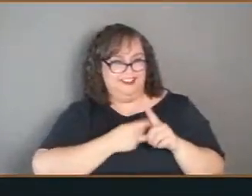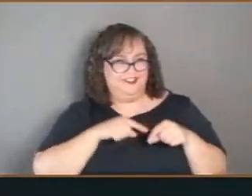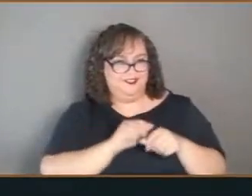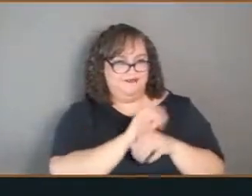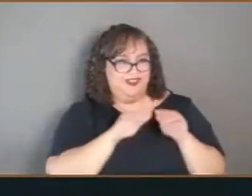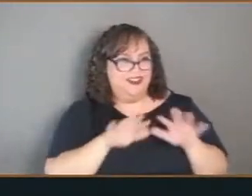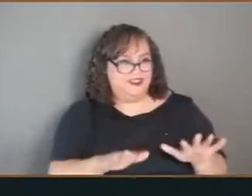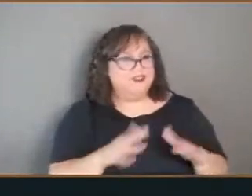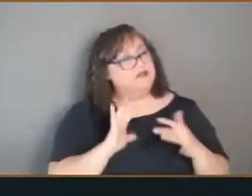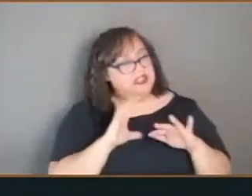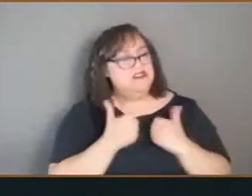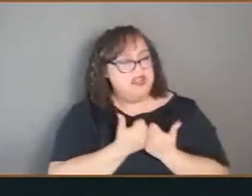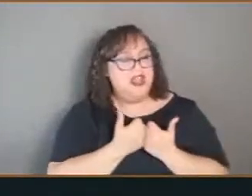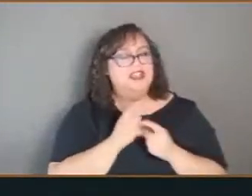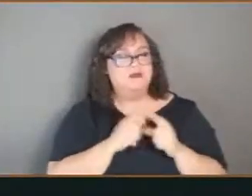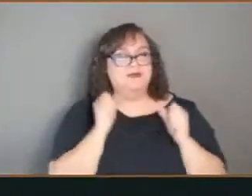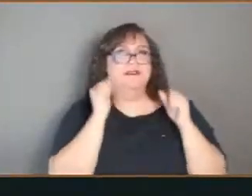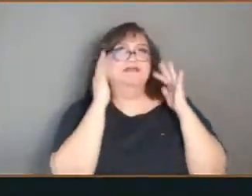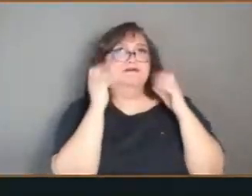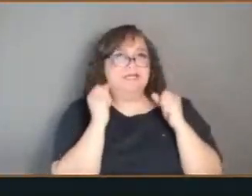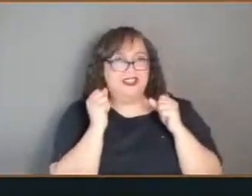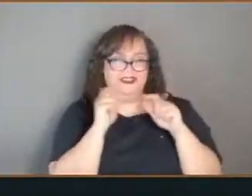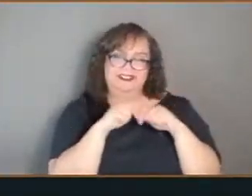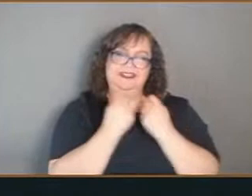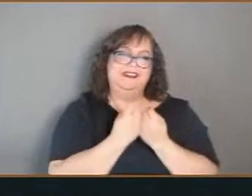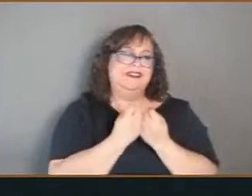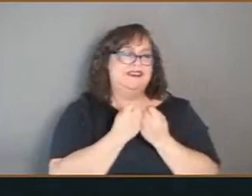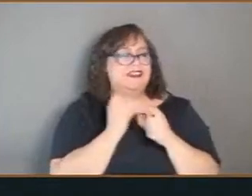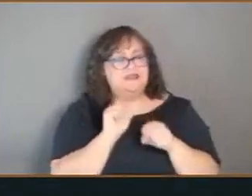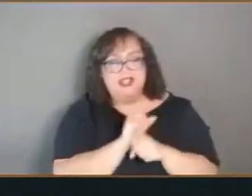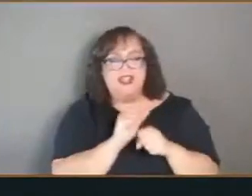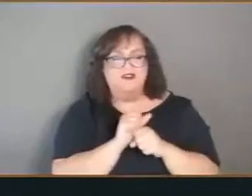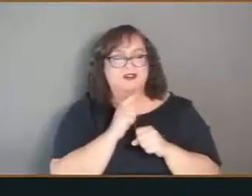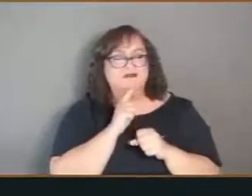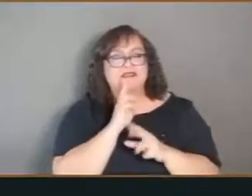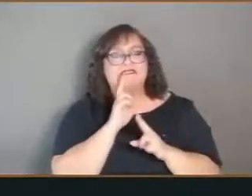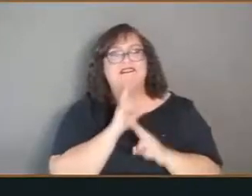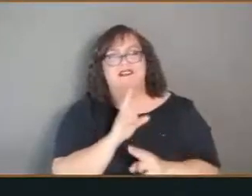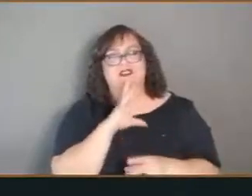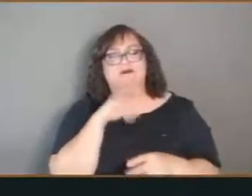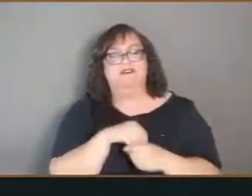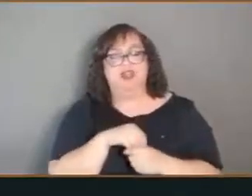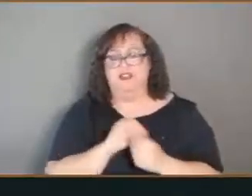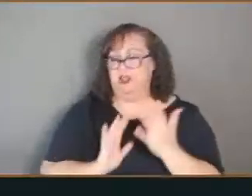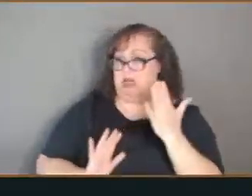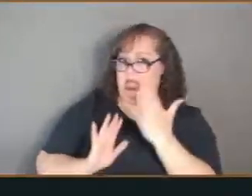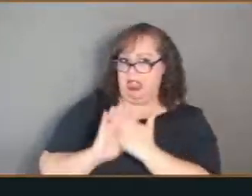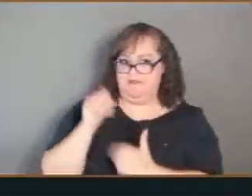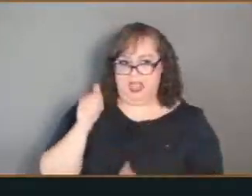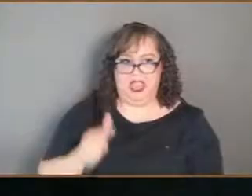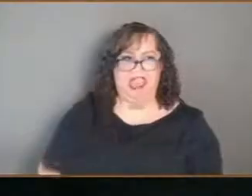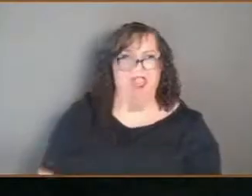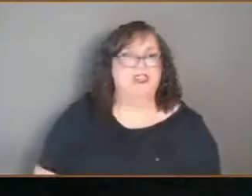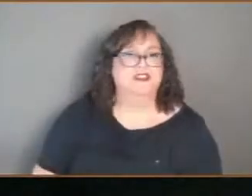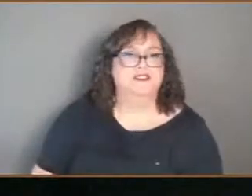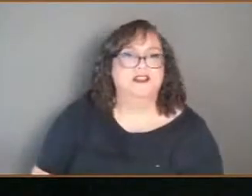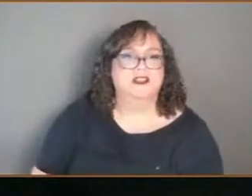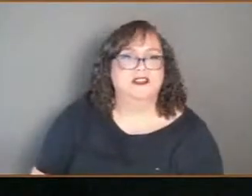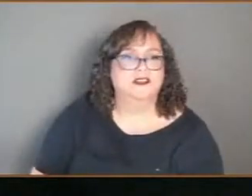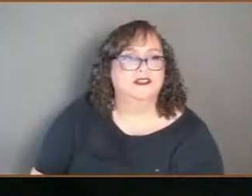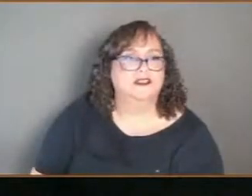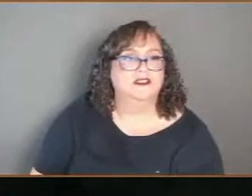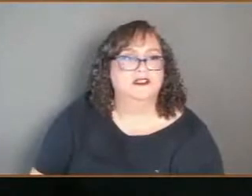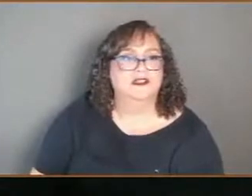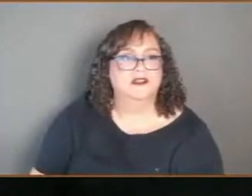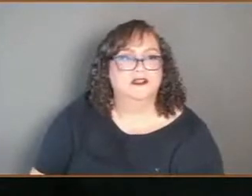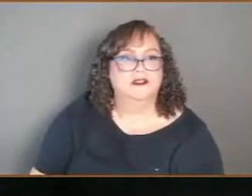everybody, so it's amazing team effort, and an honor to be part of it. Yeah, high five. Good job. All right, Caleb on Twitter, is there any